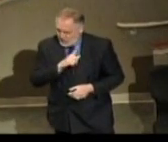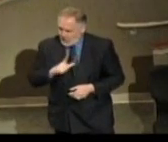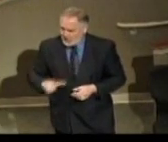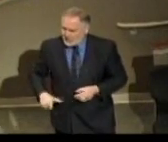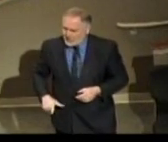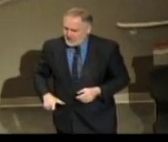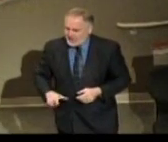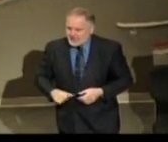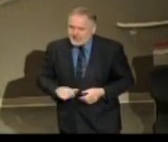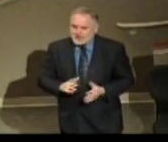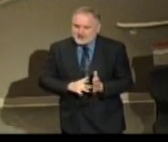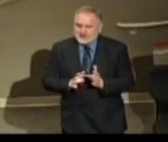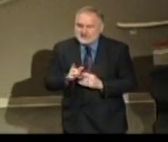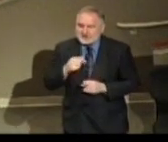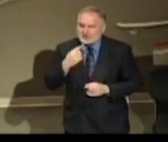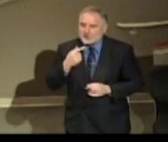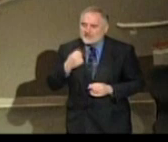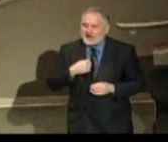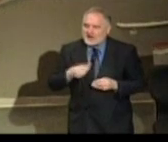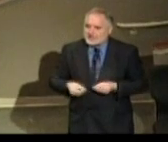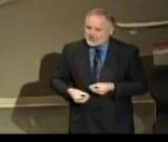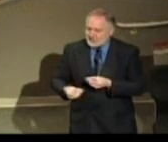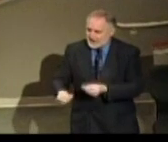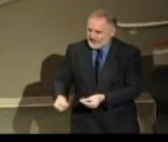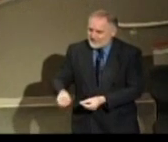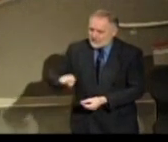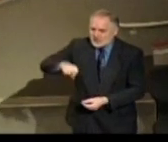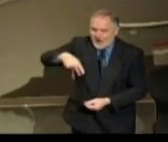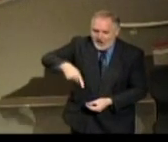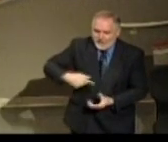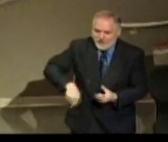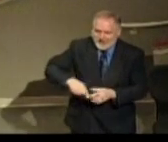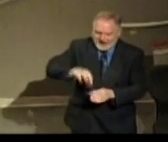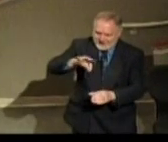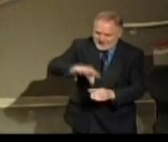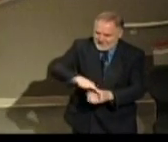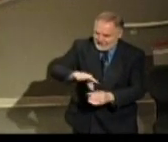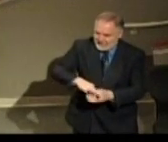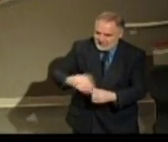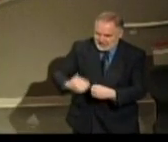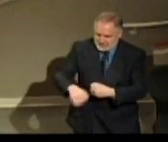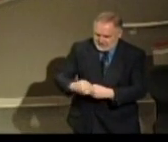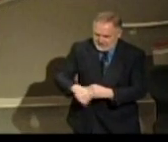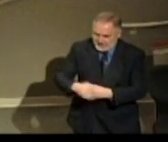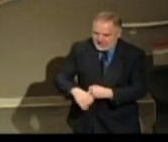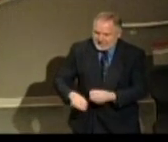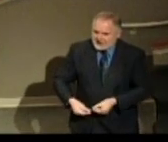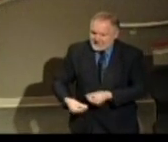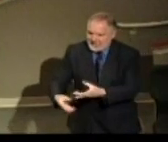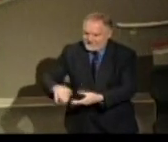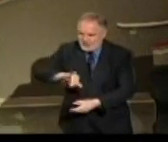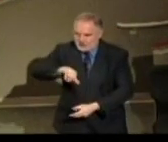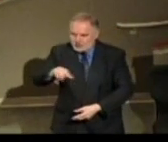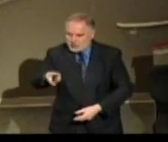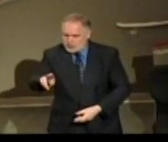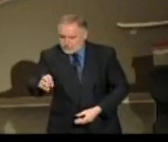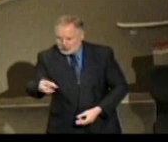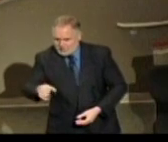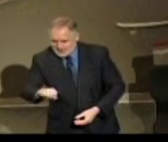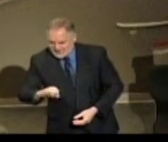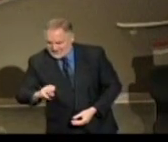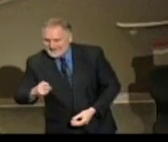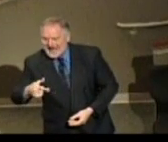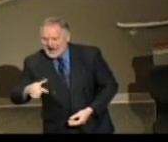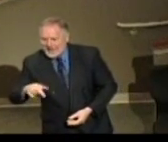answered, he it is to whom I shall give a sop when I've dipped it. And when he had dipped the sop, he gave it to Judas Iscariot, the son